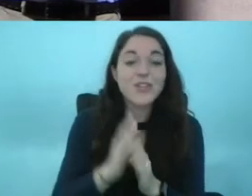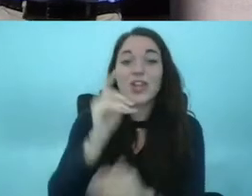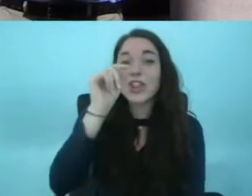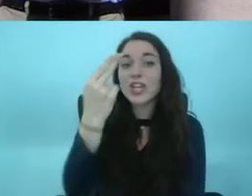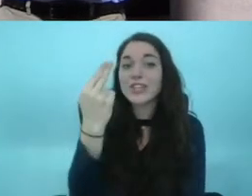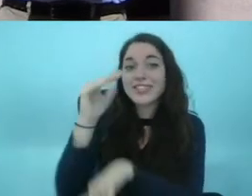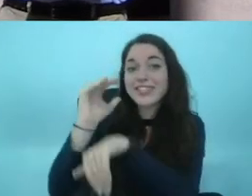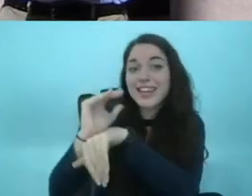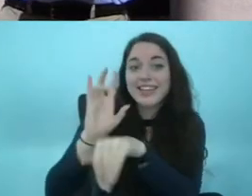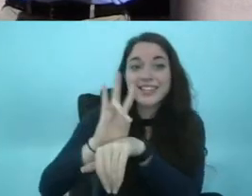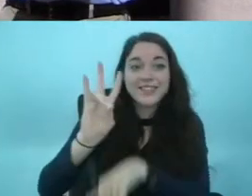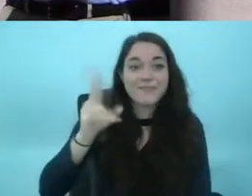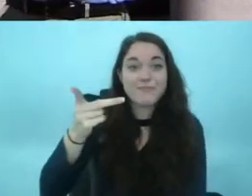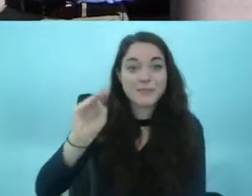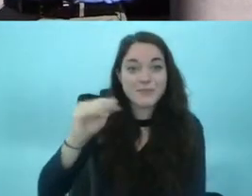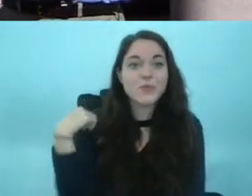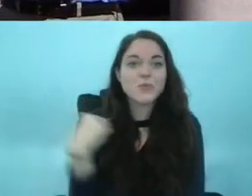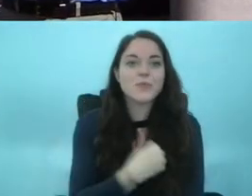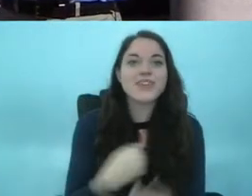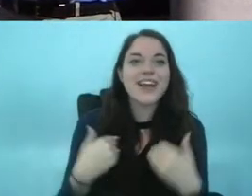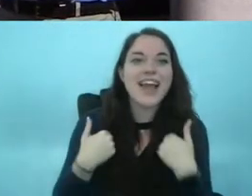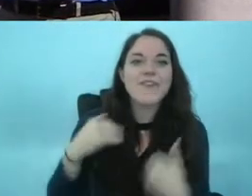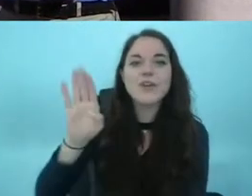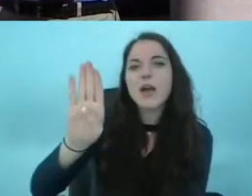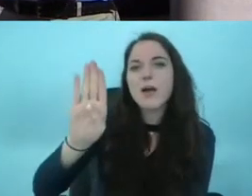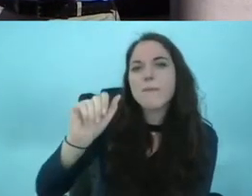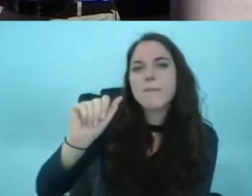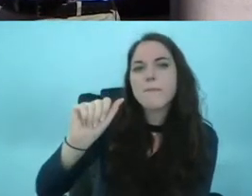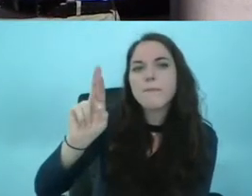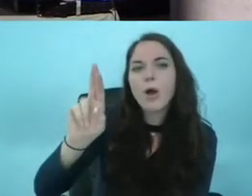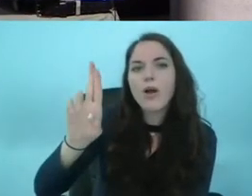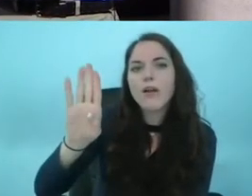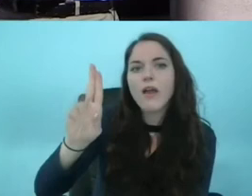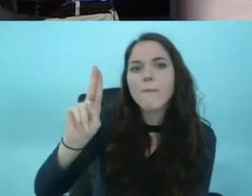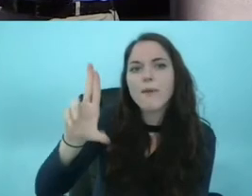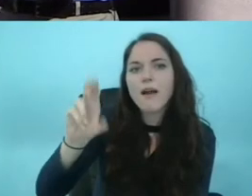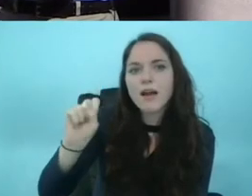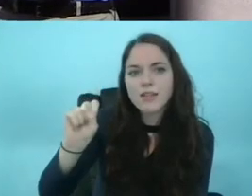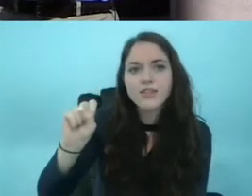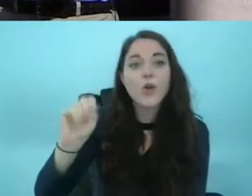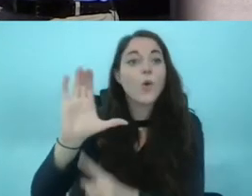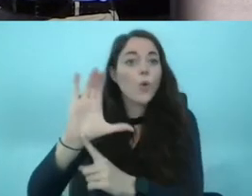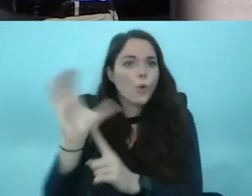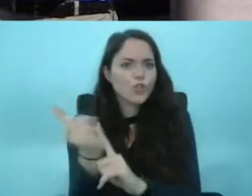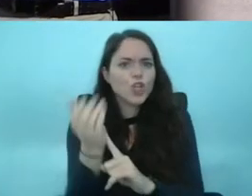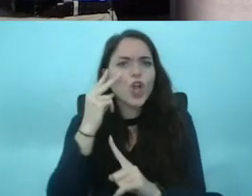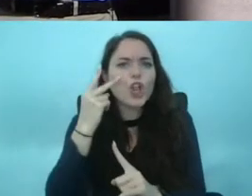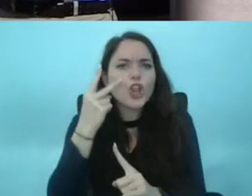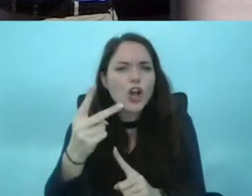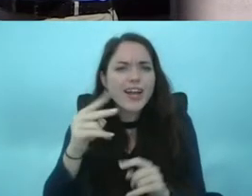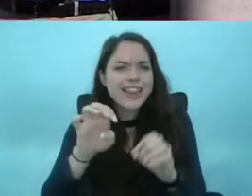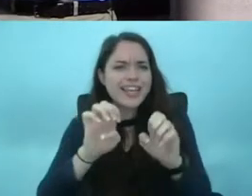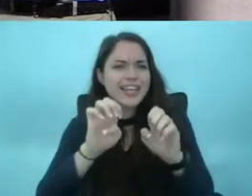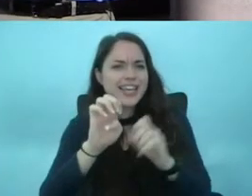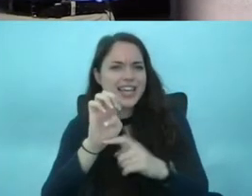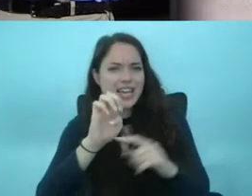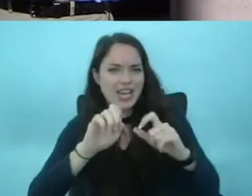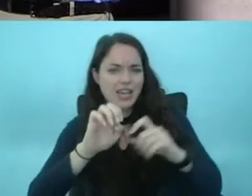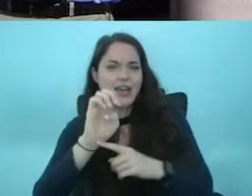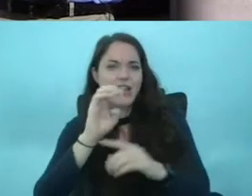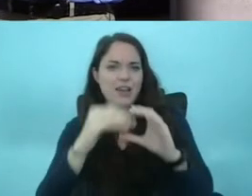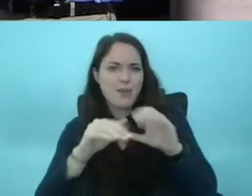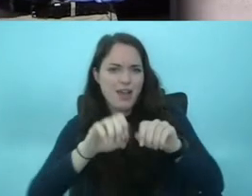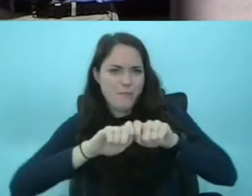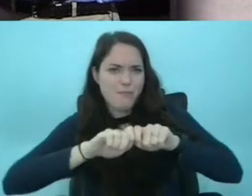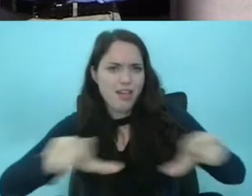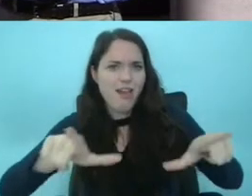p.m., we have Barnabas Culture. Check your e-blast. You'll find the link there. I've put a new link out there. Hopefully, you won't have